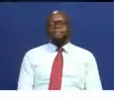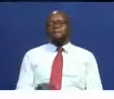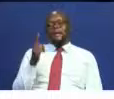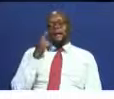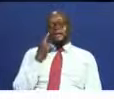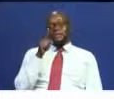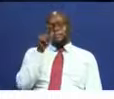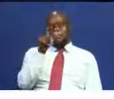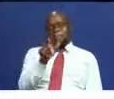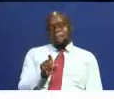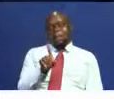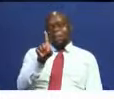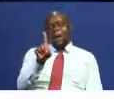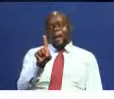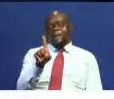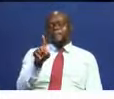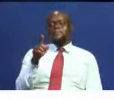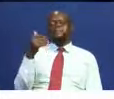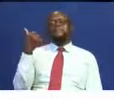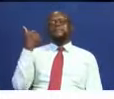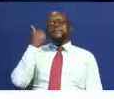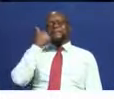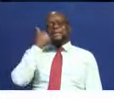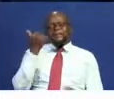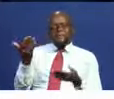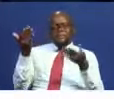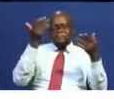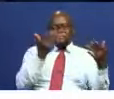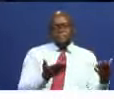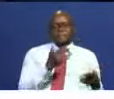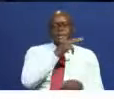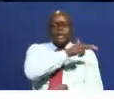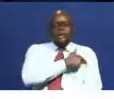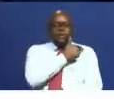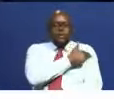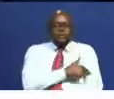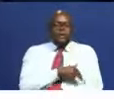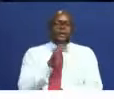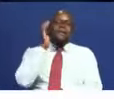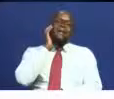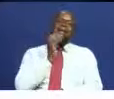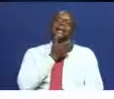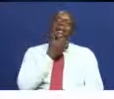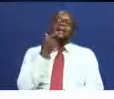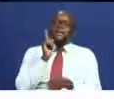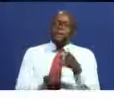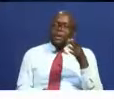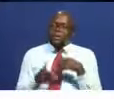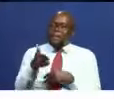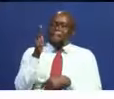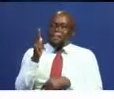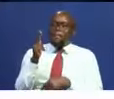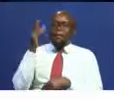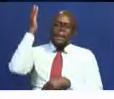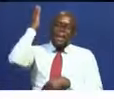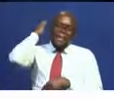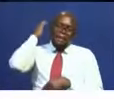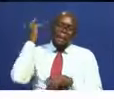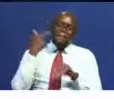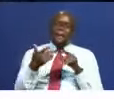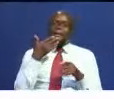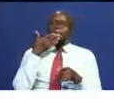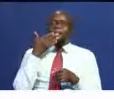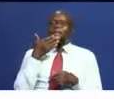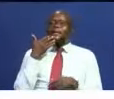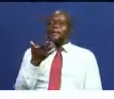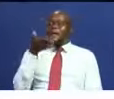saw one of them admitted in Kenyatta National Hospital. And he was saying that he was shot on the back, but thank